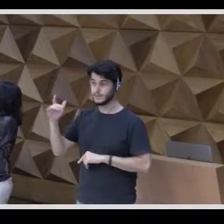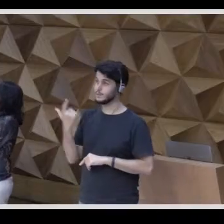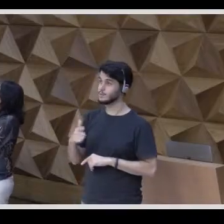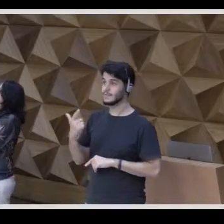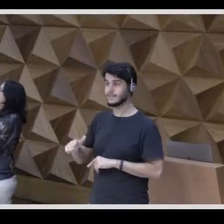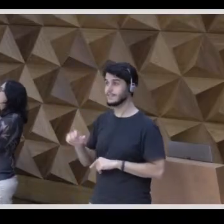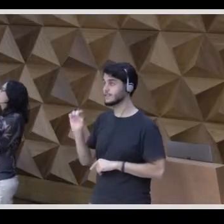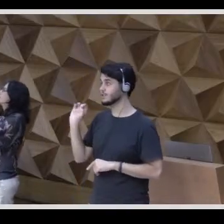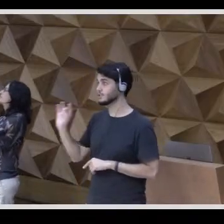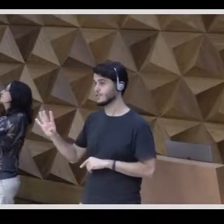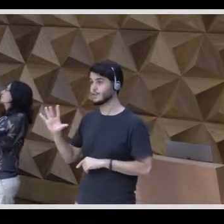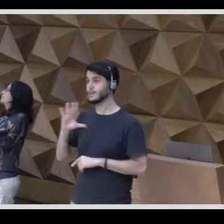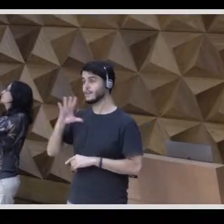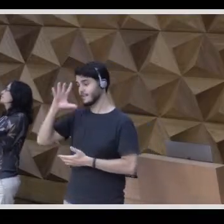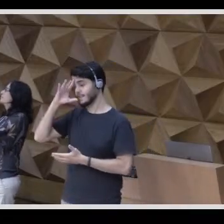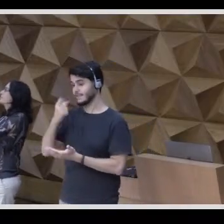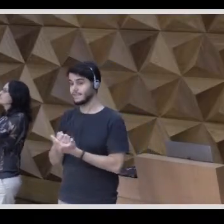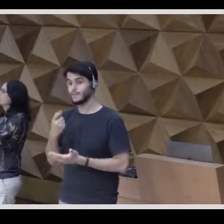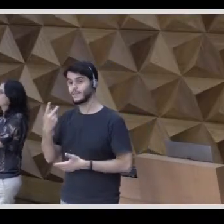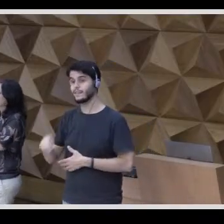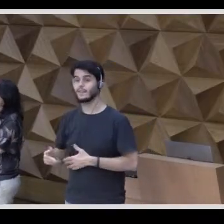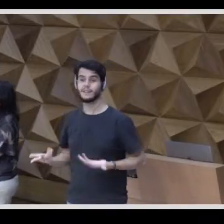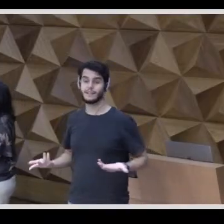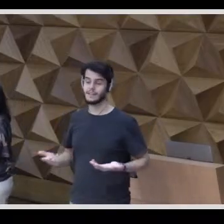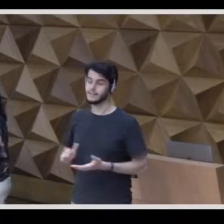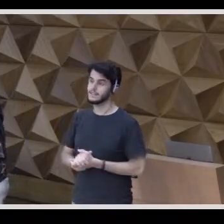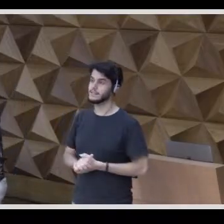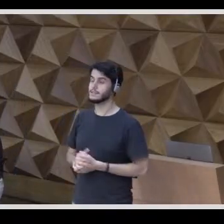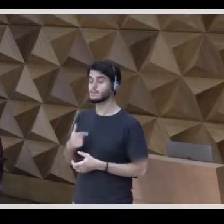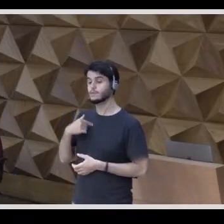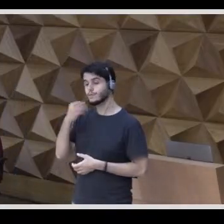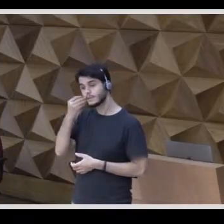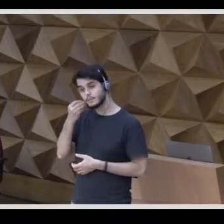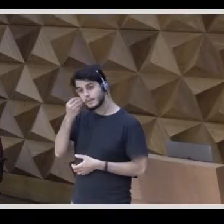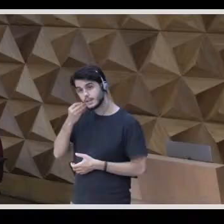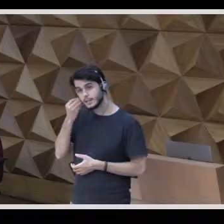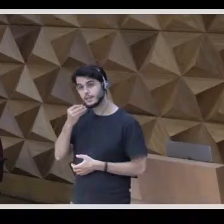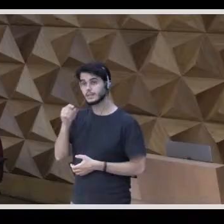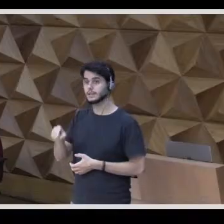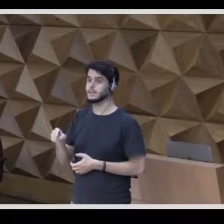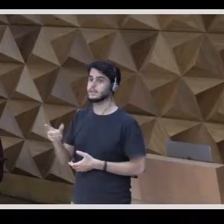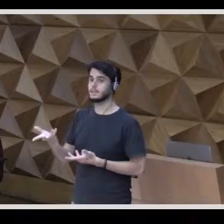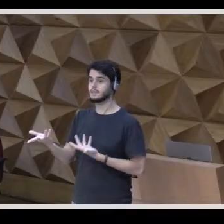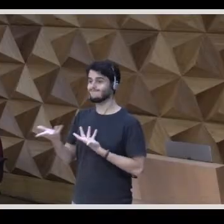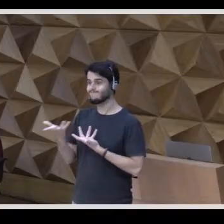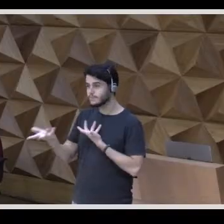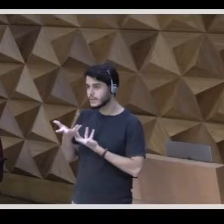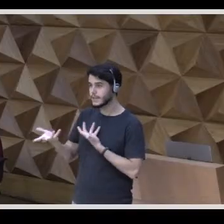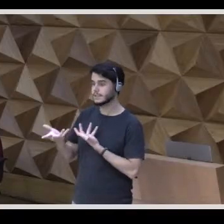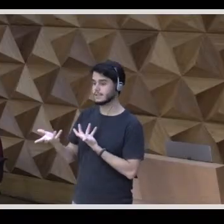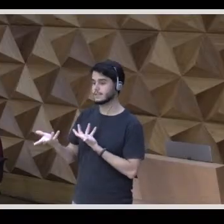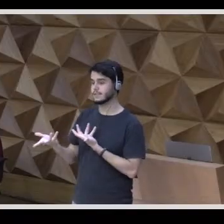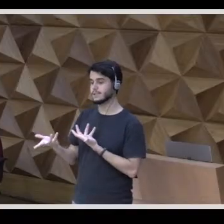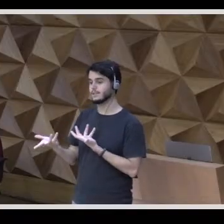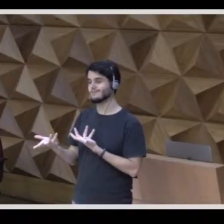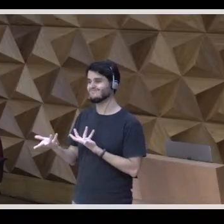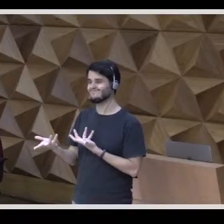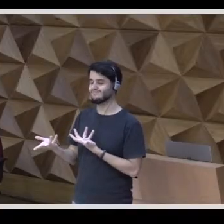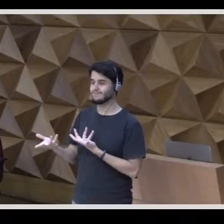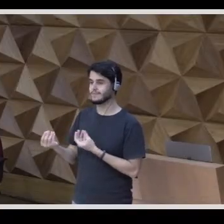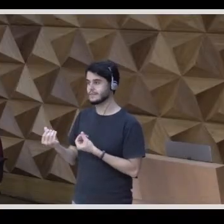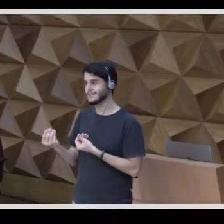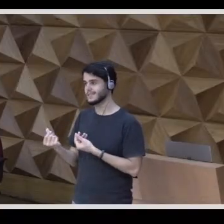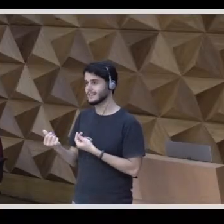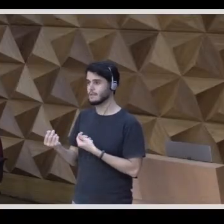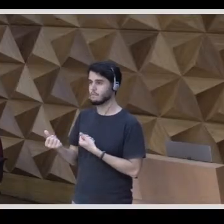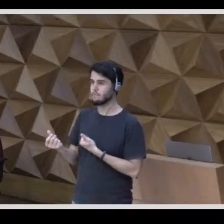I would like to know if you've had experience with that kind of interactions, because it's really challenging situation